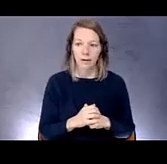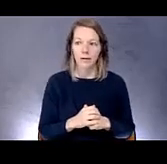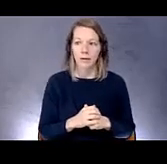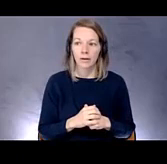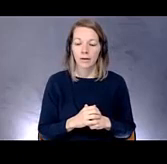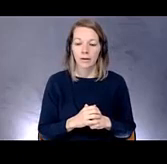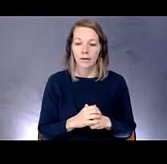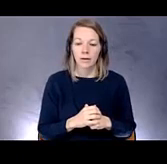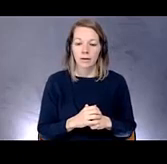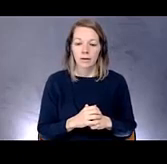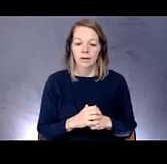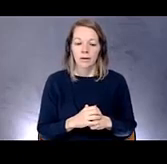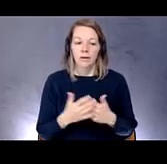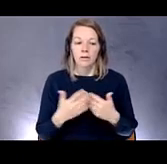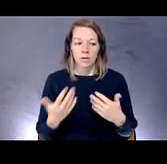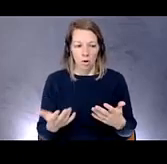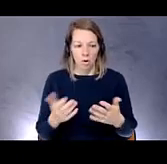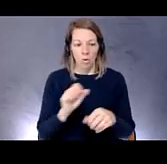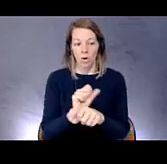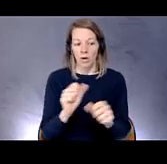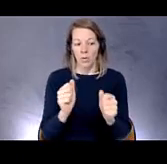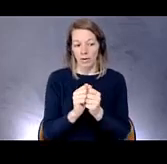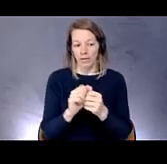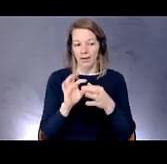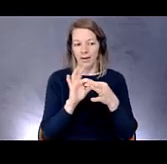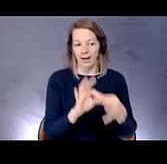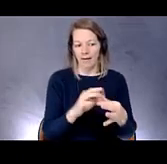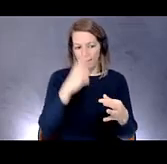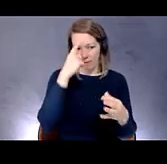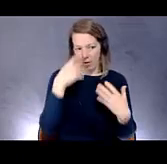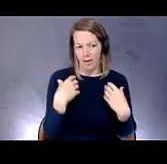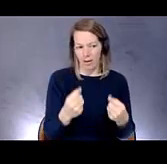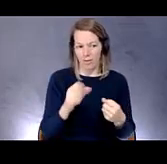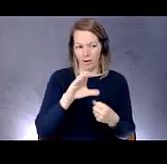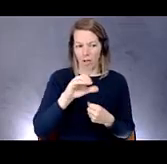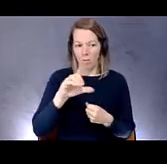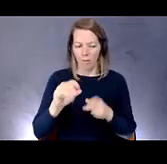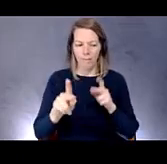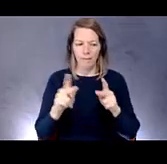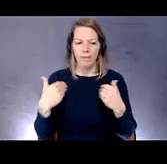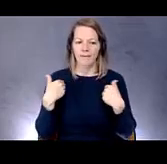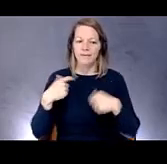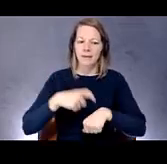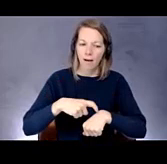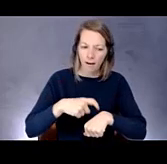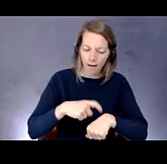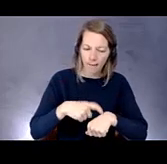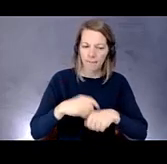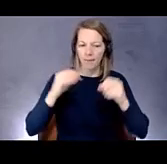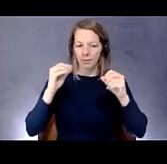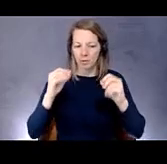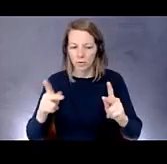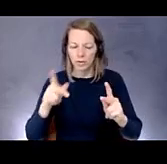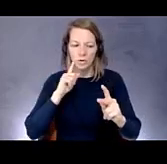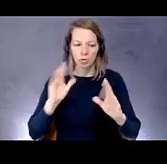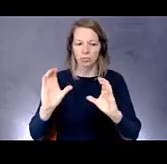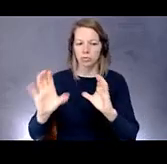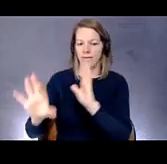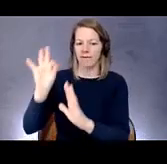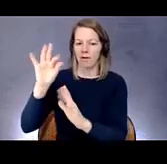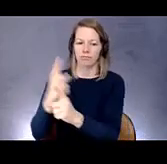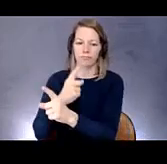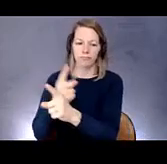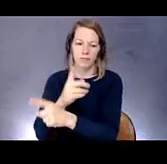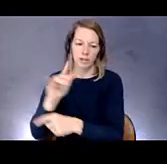that by working through with Connect for Health Colorado, people have as ample of an opportunity as possible in order to actually find the coverage that works for them.